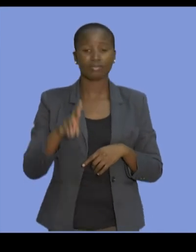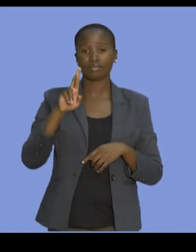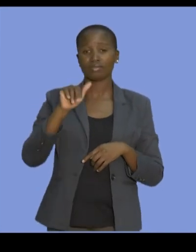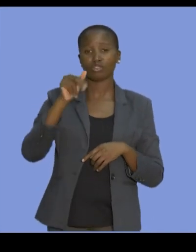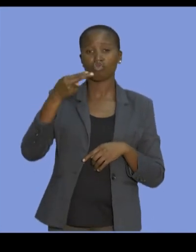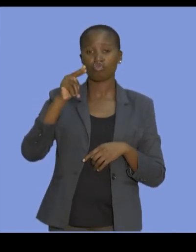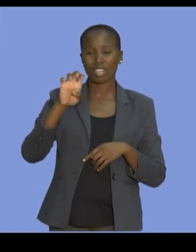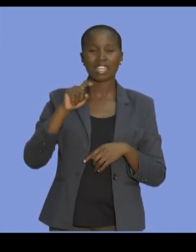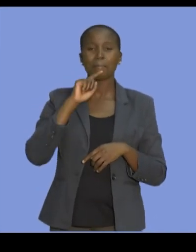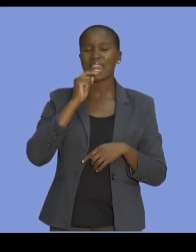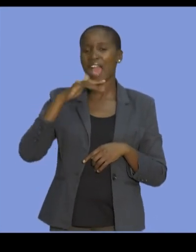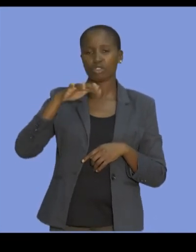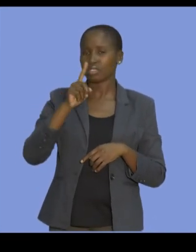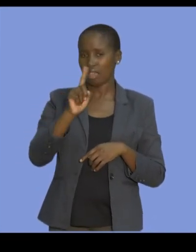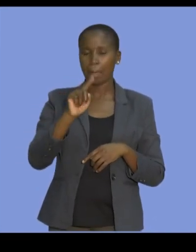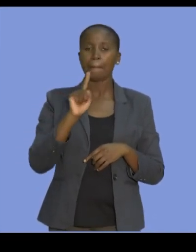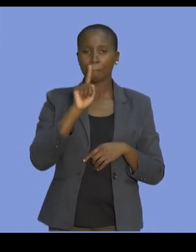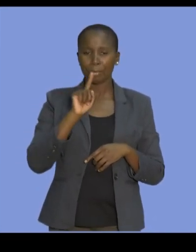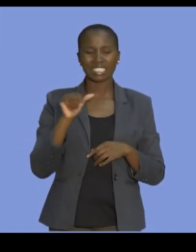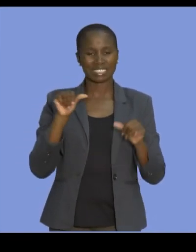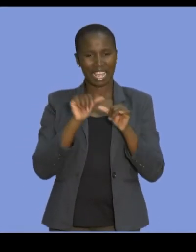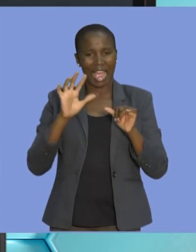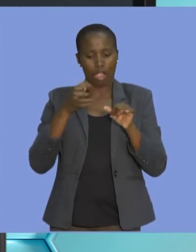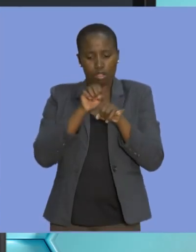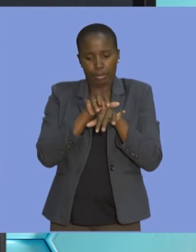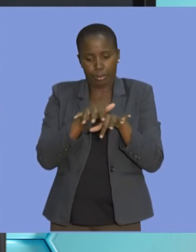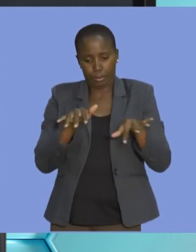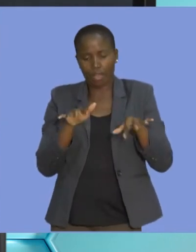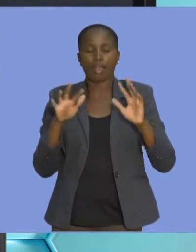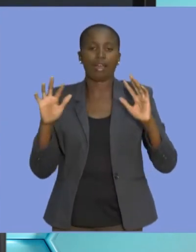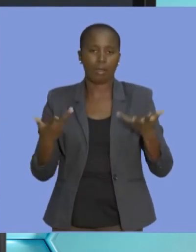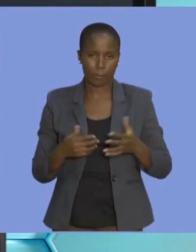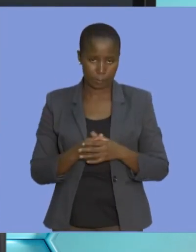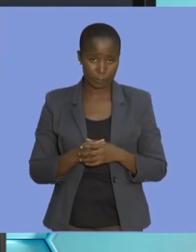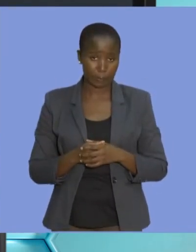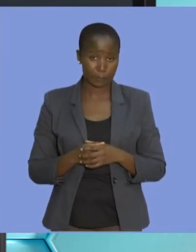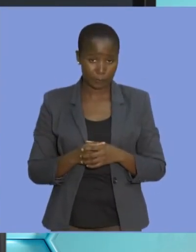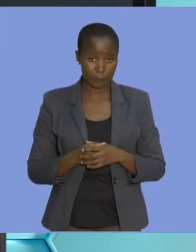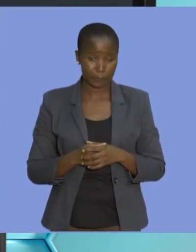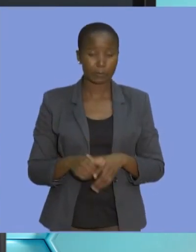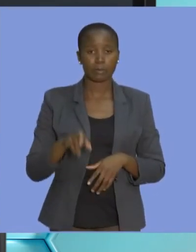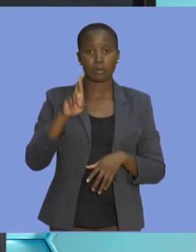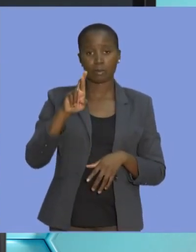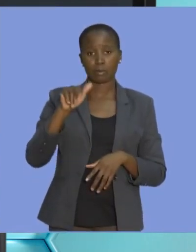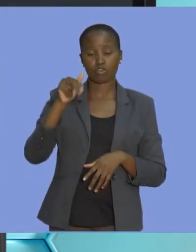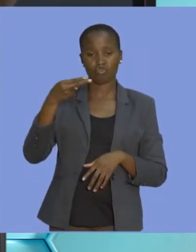but a measure of spread. Are we together? So the range is the highest minus the